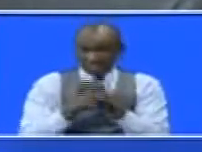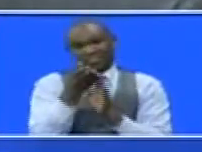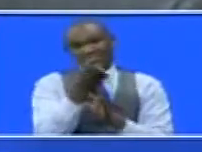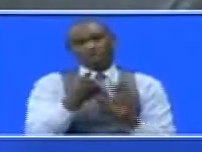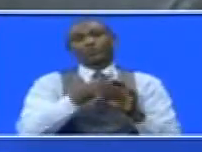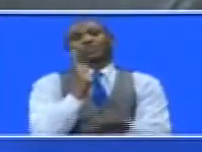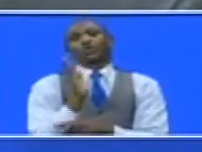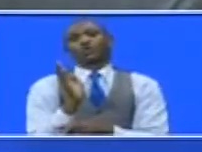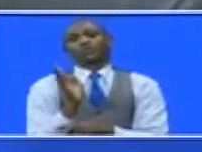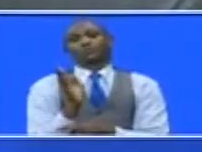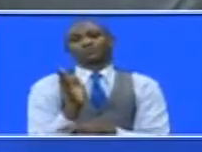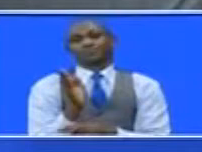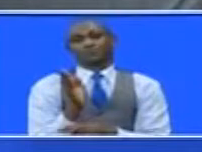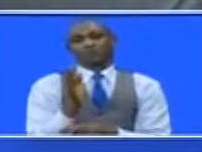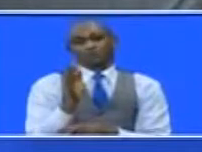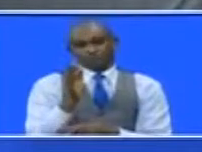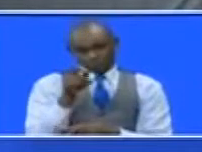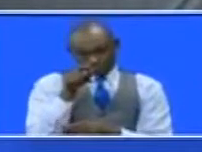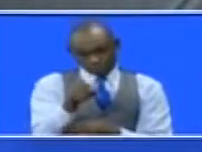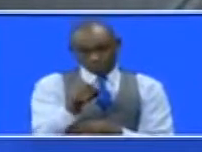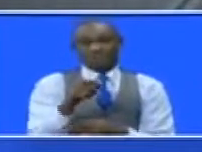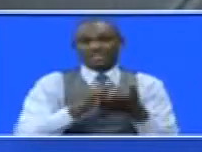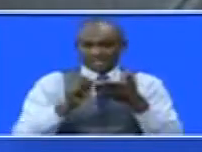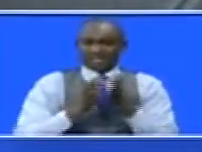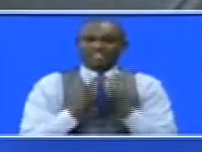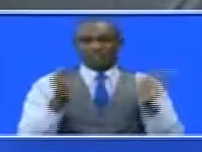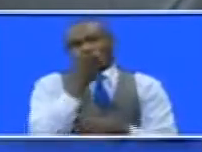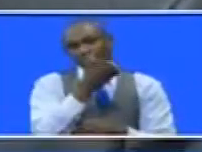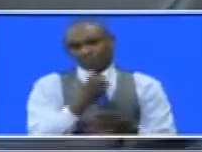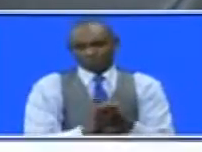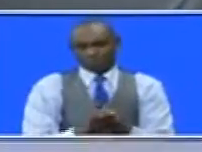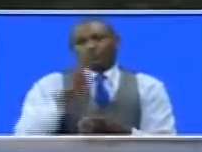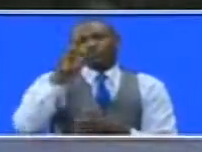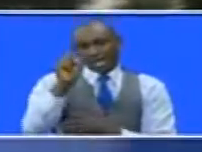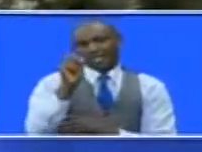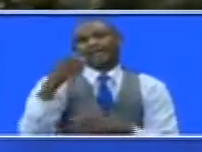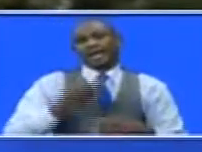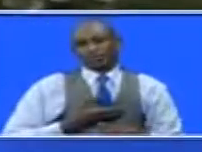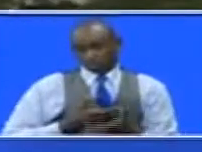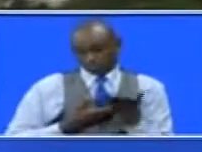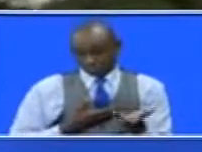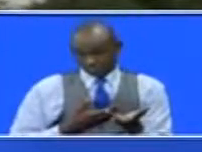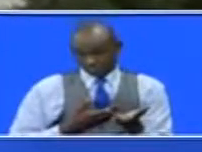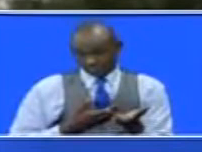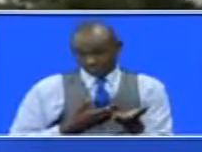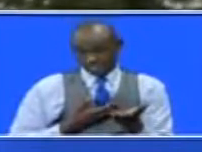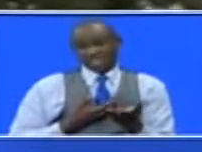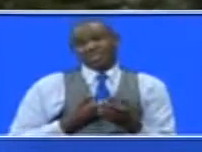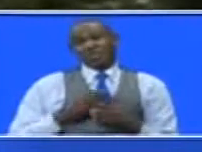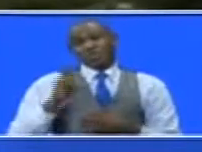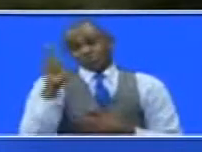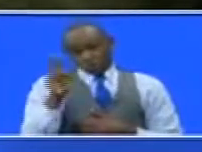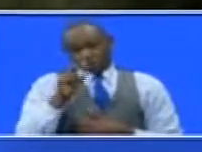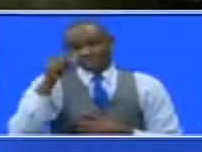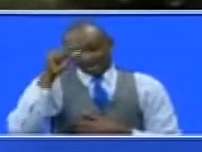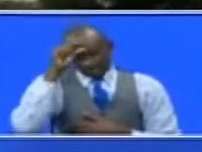withdrawal to the Secretary General of the Security Council, of the UN Security Council. The Uhuru administration feels duped